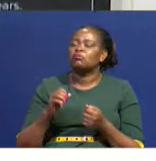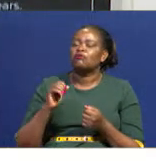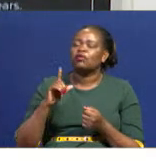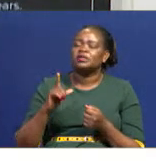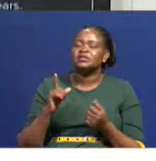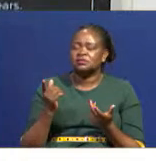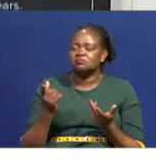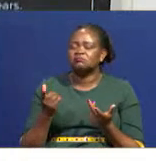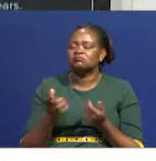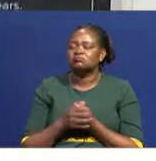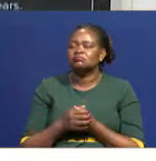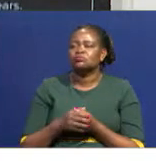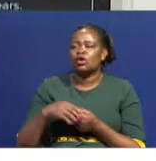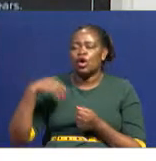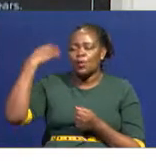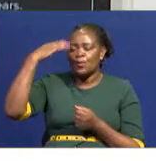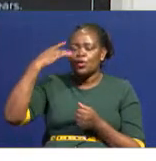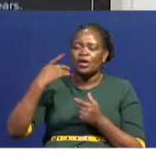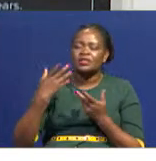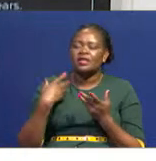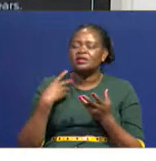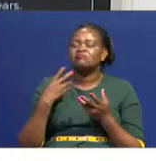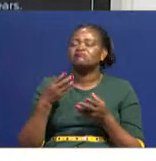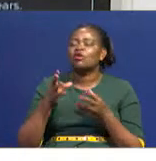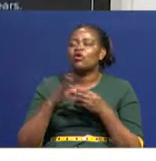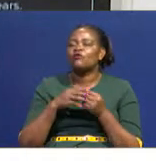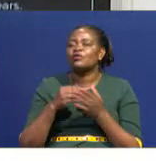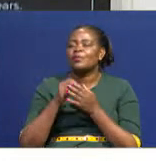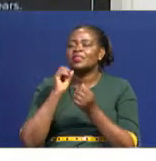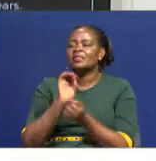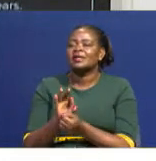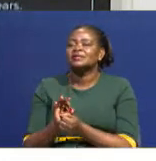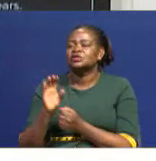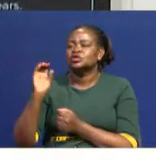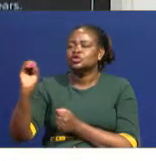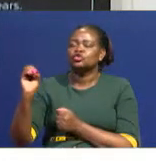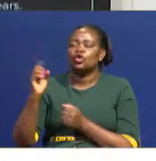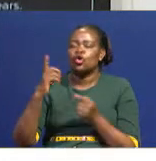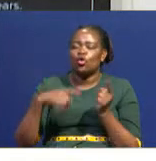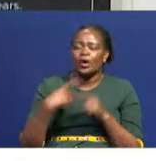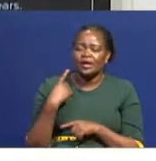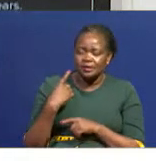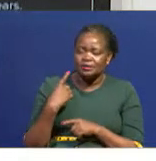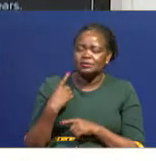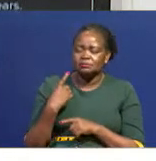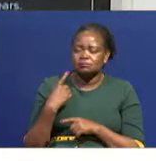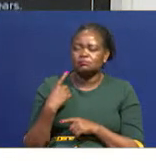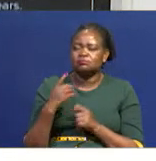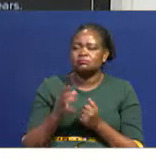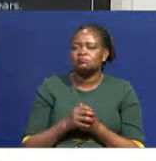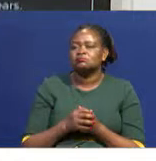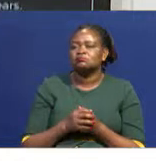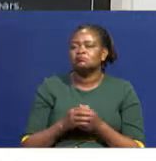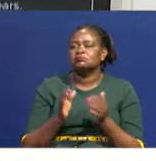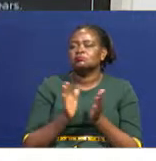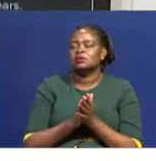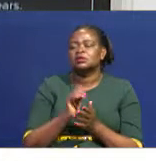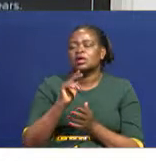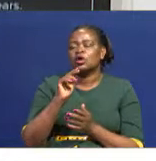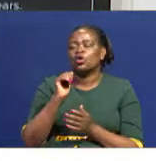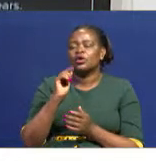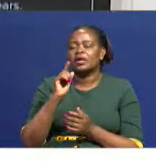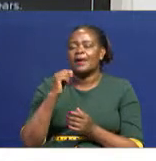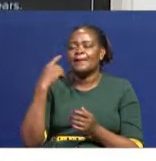The Atlas Lions registered a comfortable 13-0 win over Zambia at the Mule Abdela Complex, while Angola